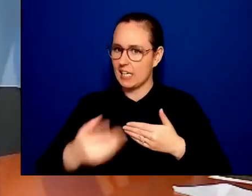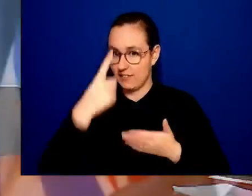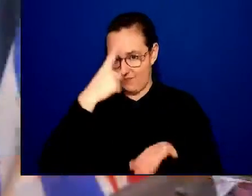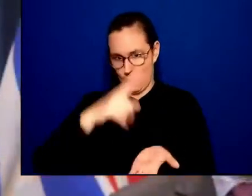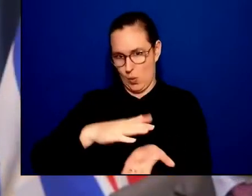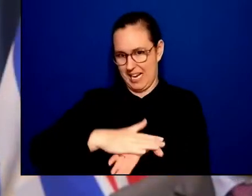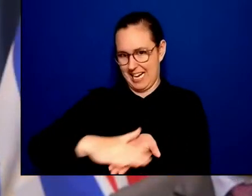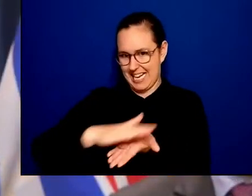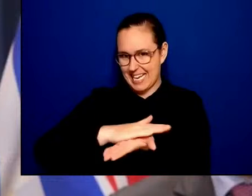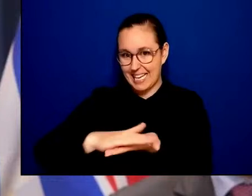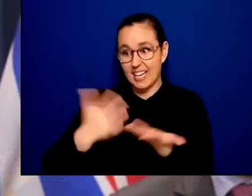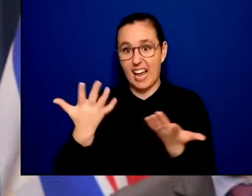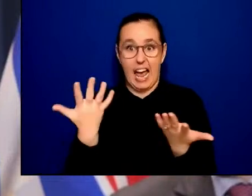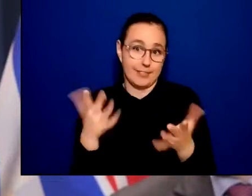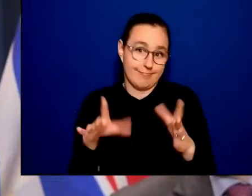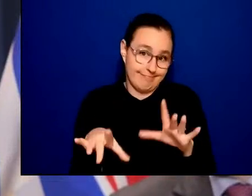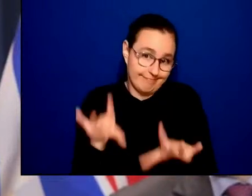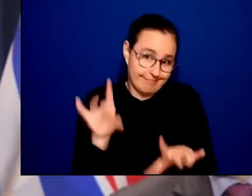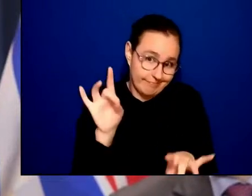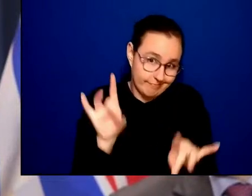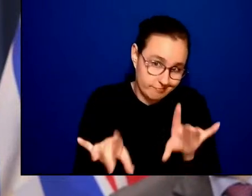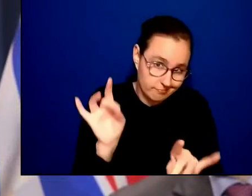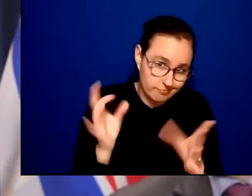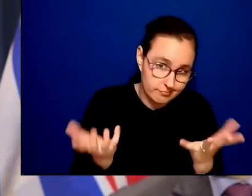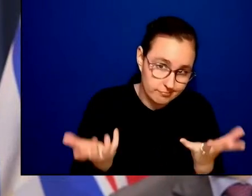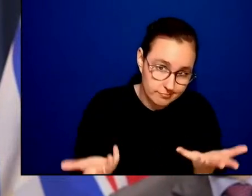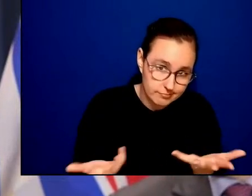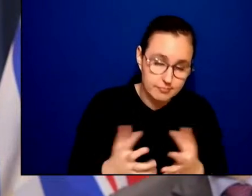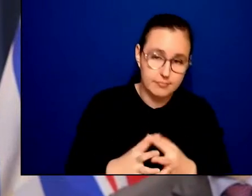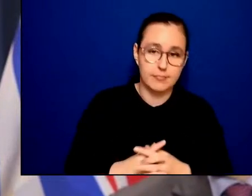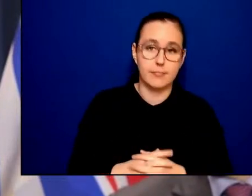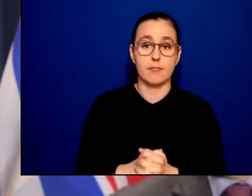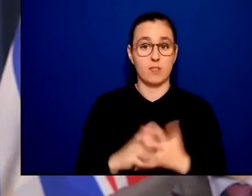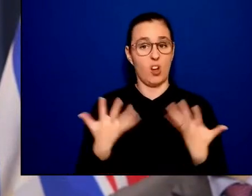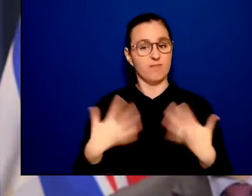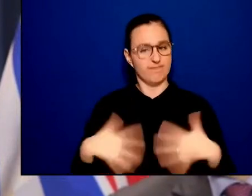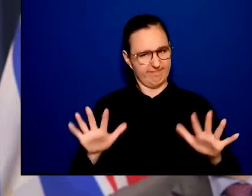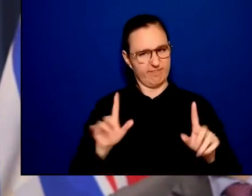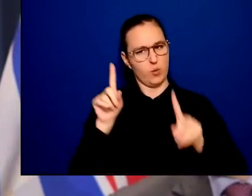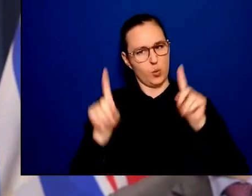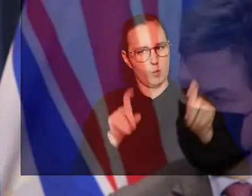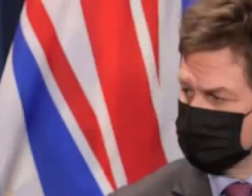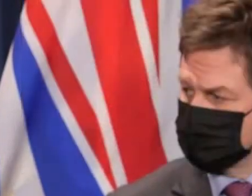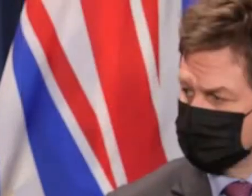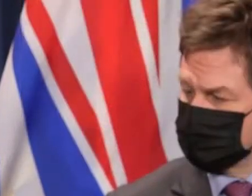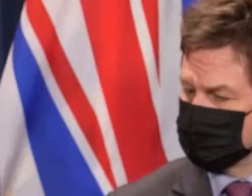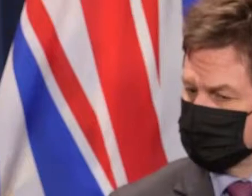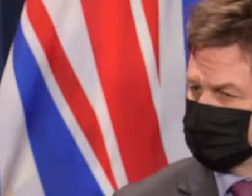much, everyone. That's all the questions we have for today. That concludes today's operational update.